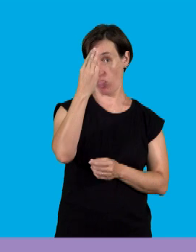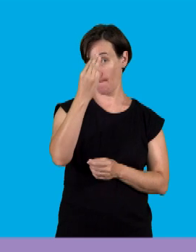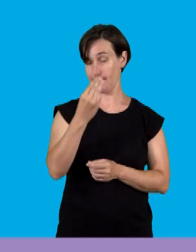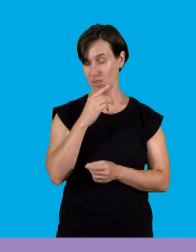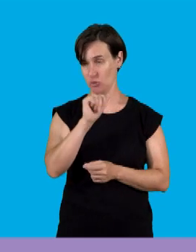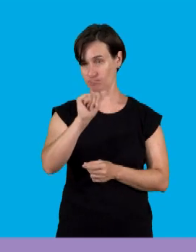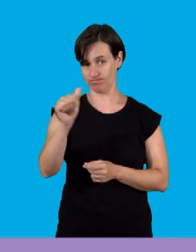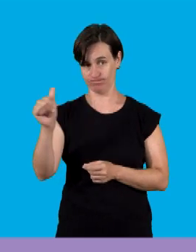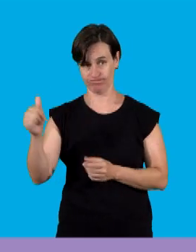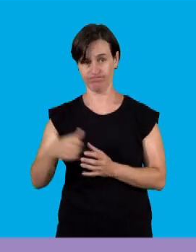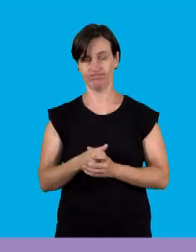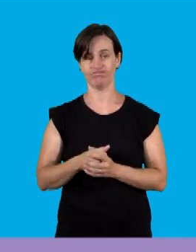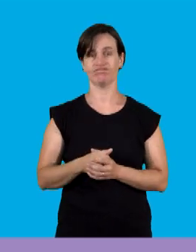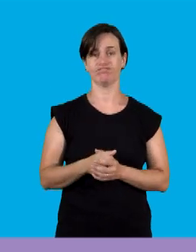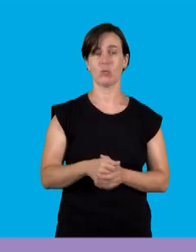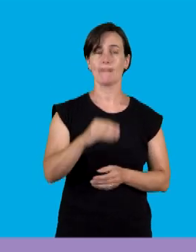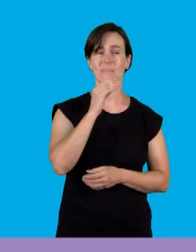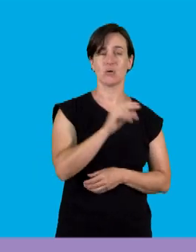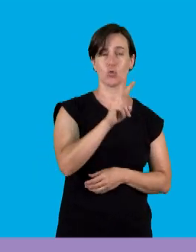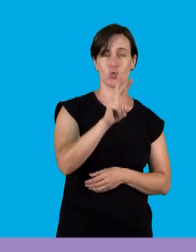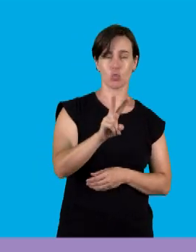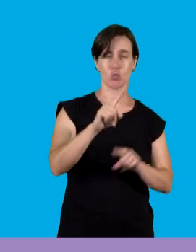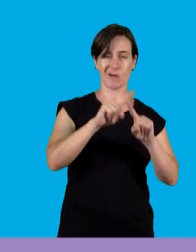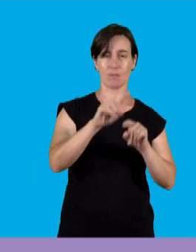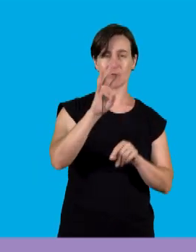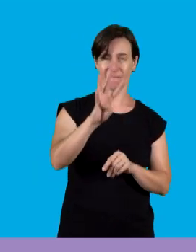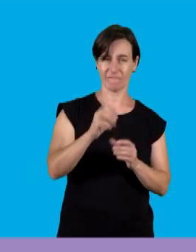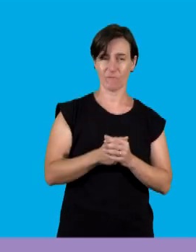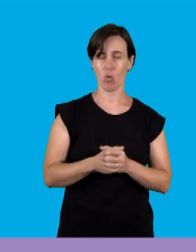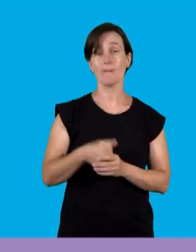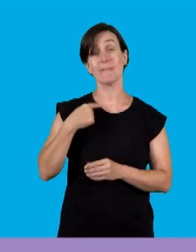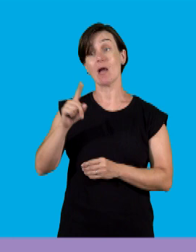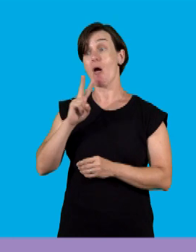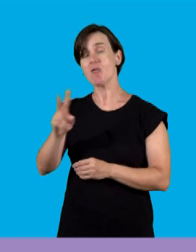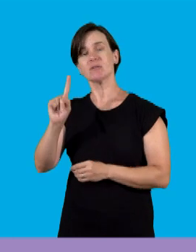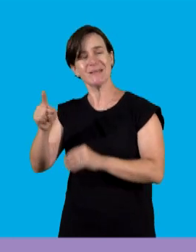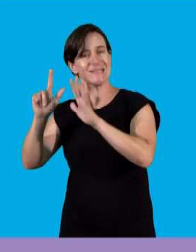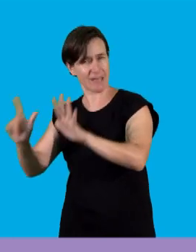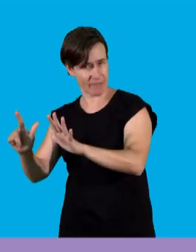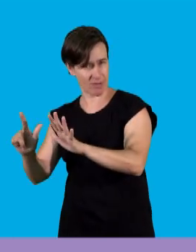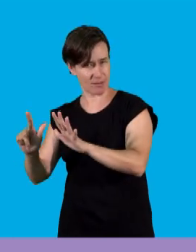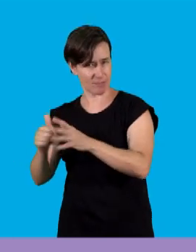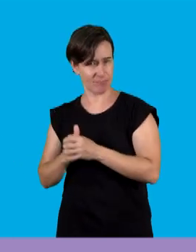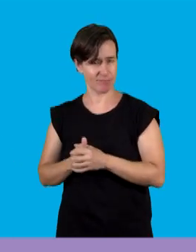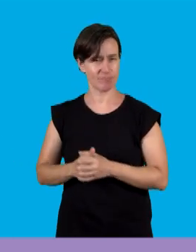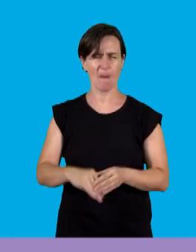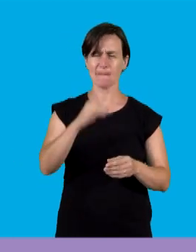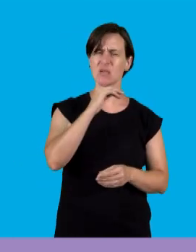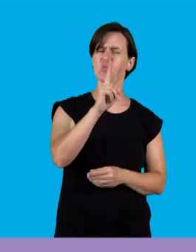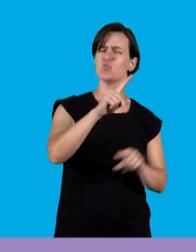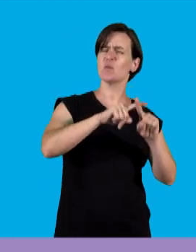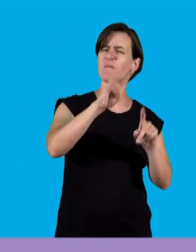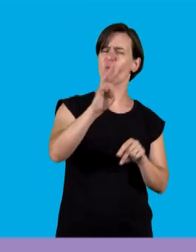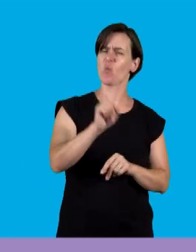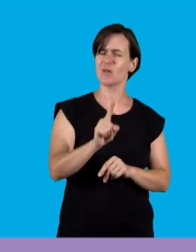or the fourth term. Then we need to add or subtract a constant so that we get to 7. Now 2 multiplied